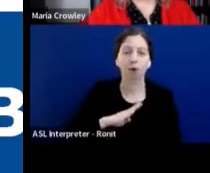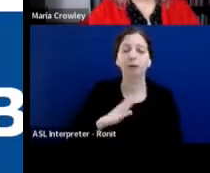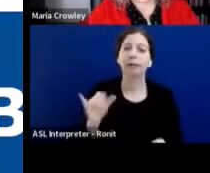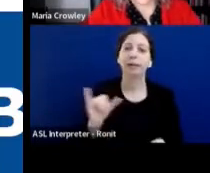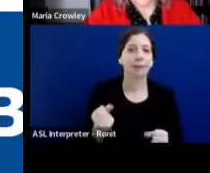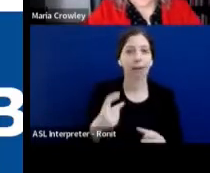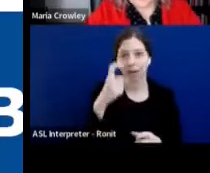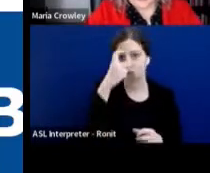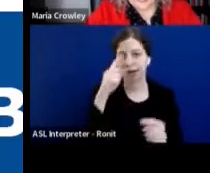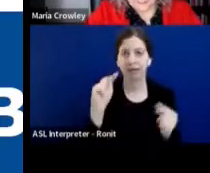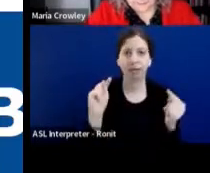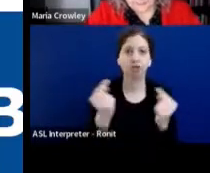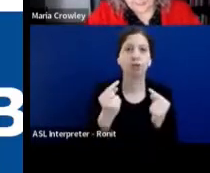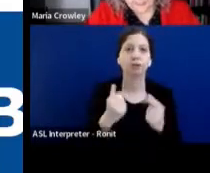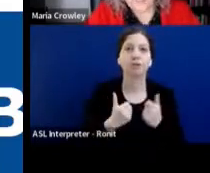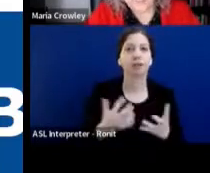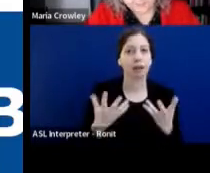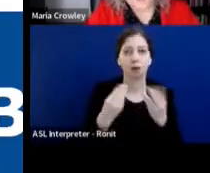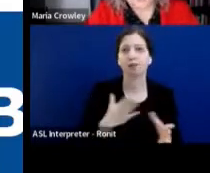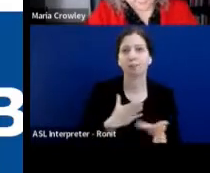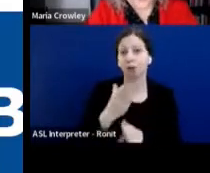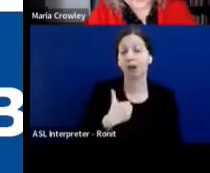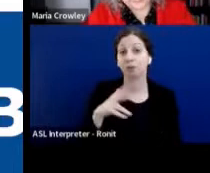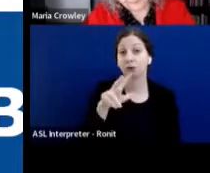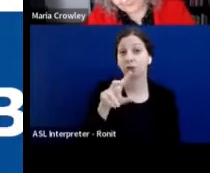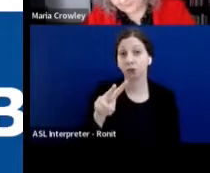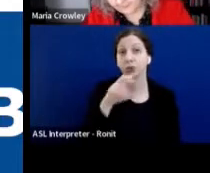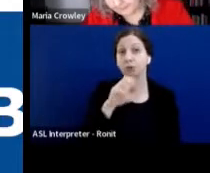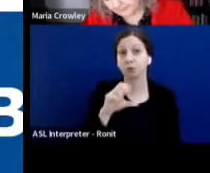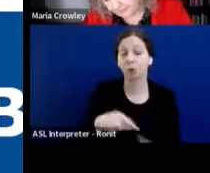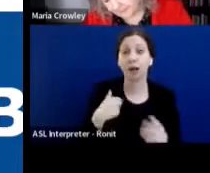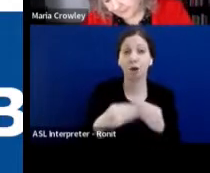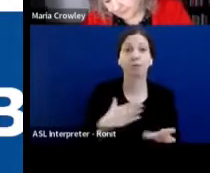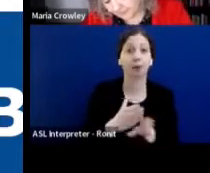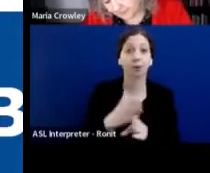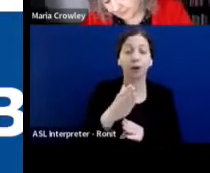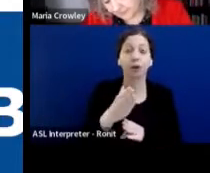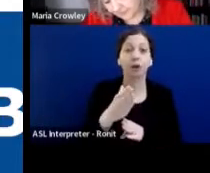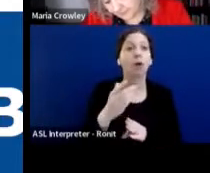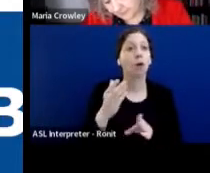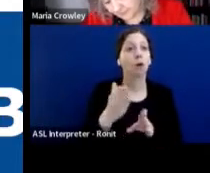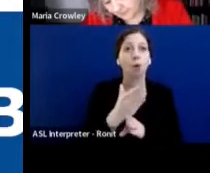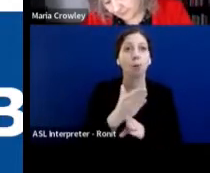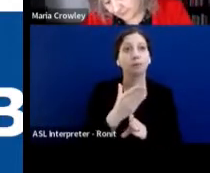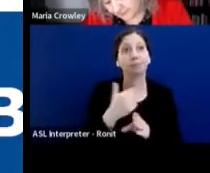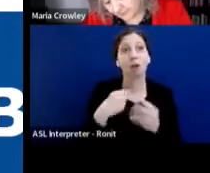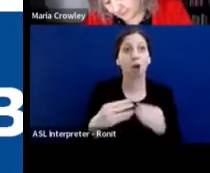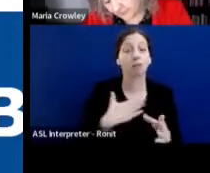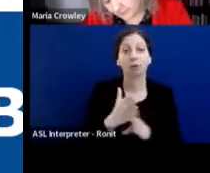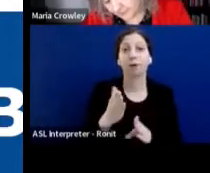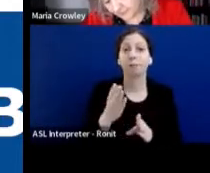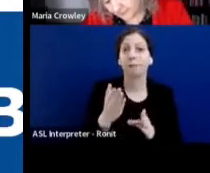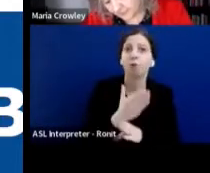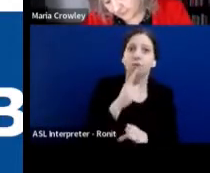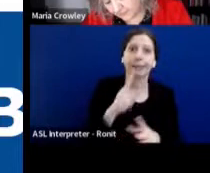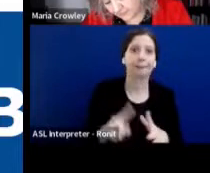injury survivors, I lost my career. I was 32 when I lost my career. I lost my career almost before it really began. So being able